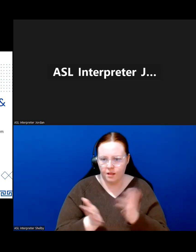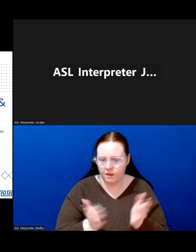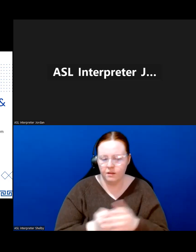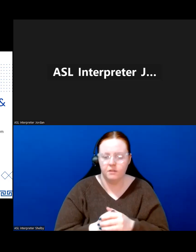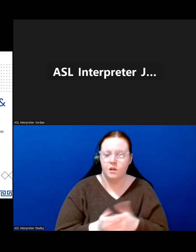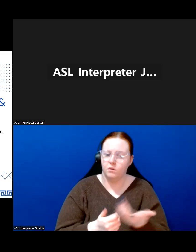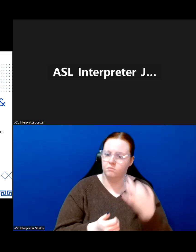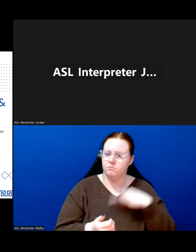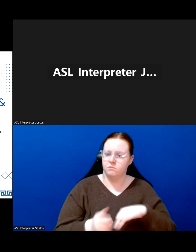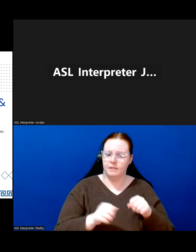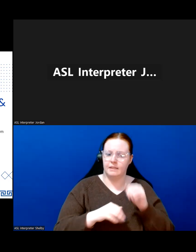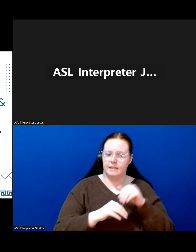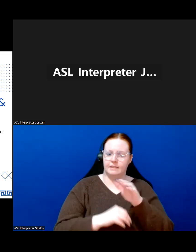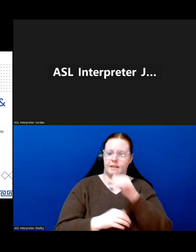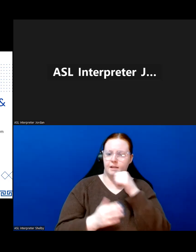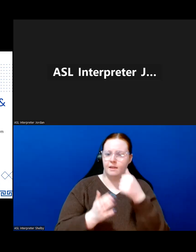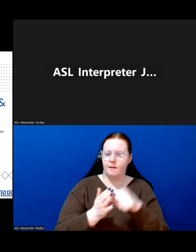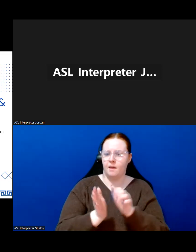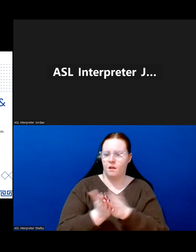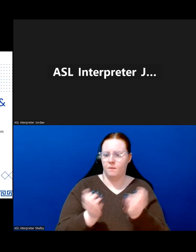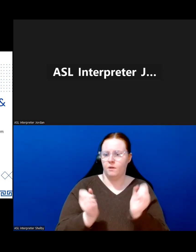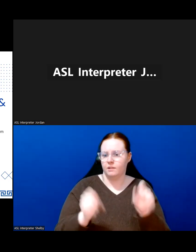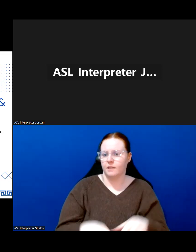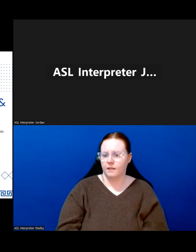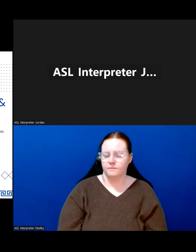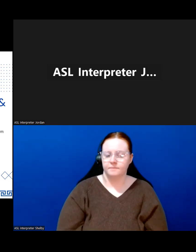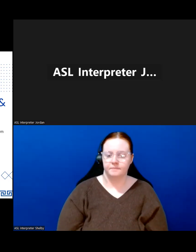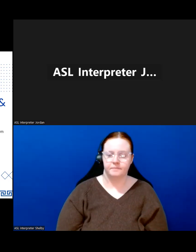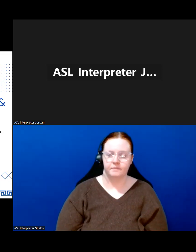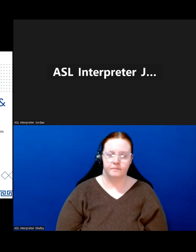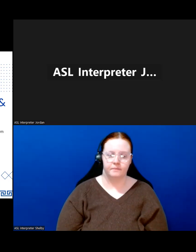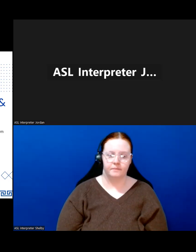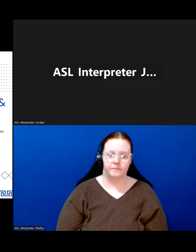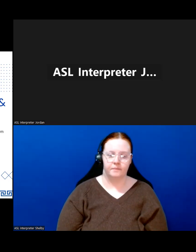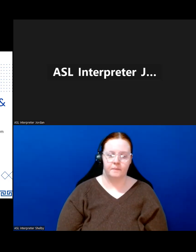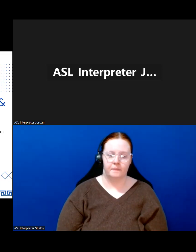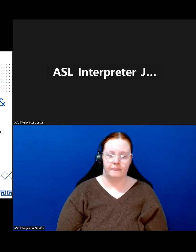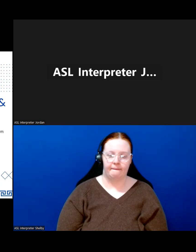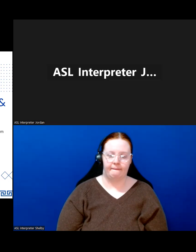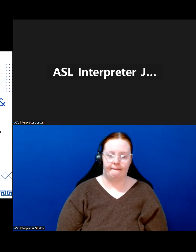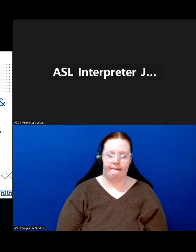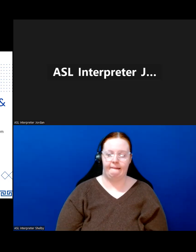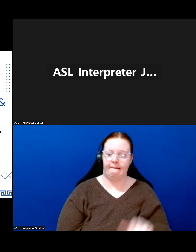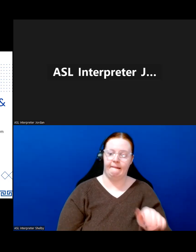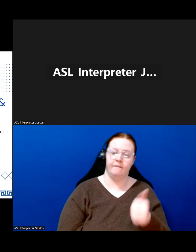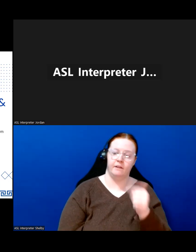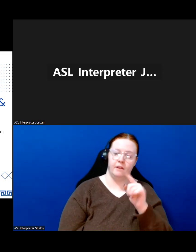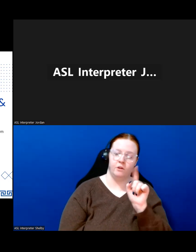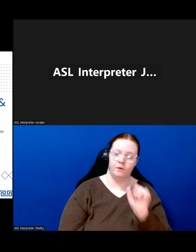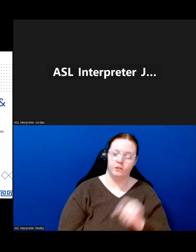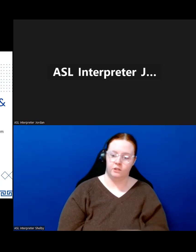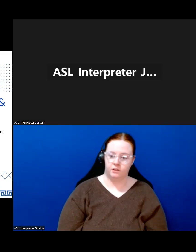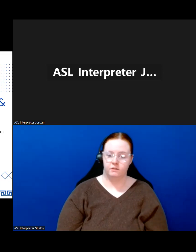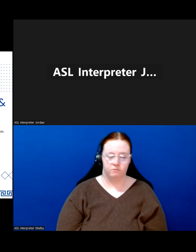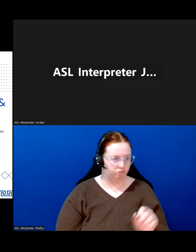mail you books by your mailing address, which is great. Okay. We have another question in the chat, if that's Oh, okay, yes. Rachel. Yeah,